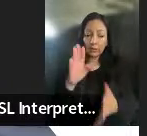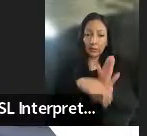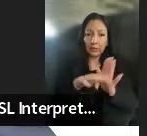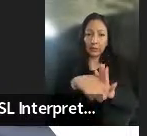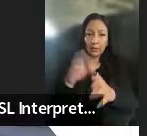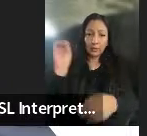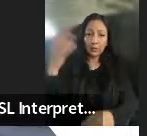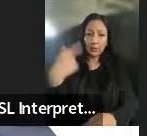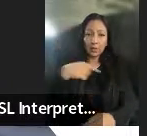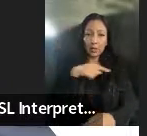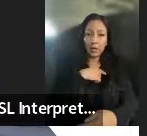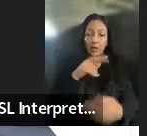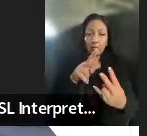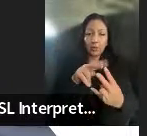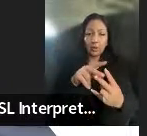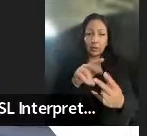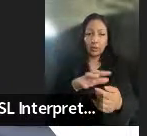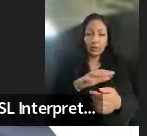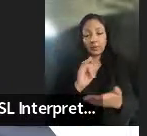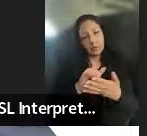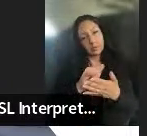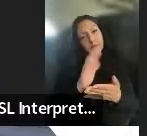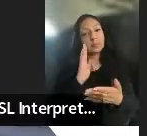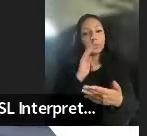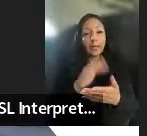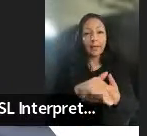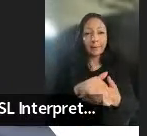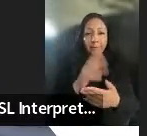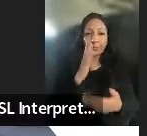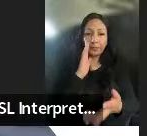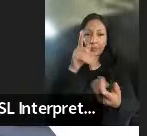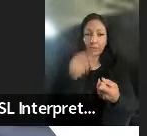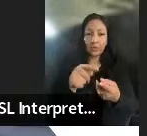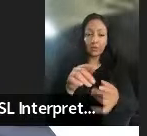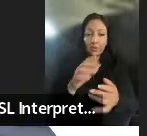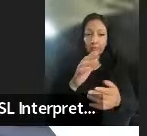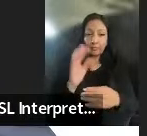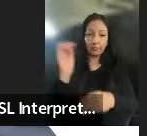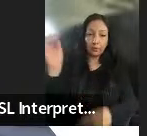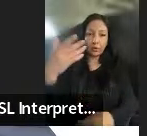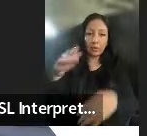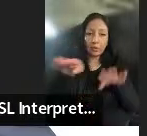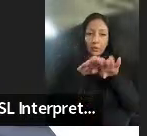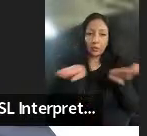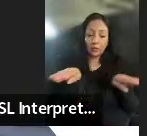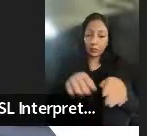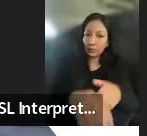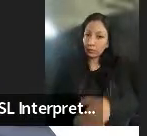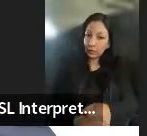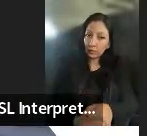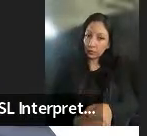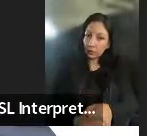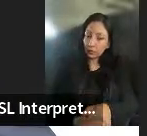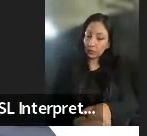Our apartment dwellers need their electricity bills reduced, and will the solar roofs share